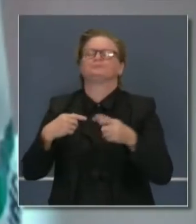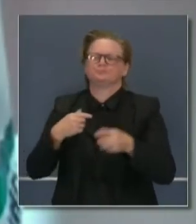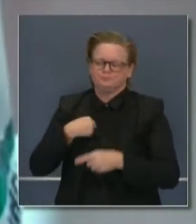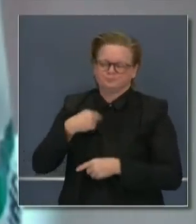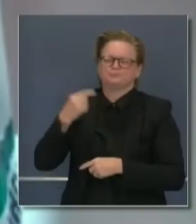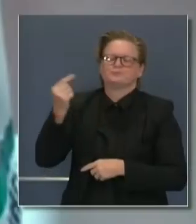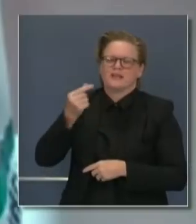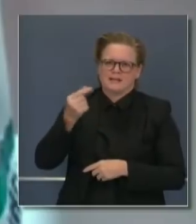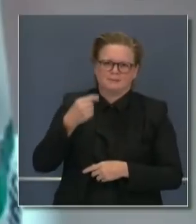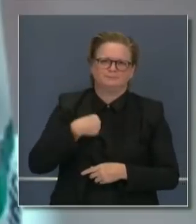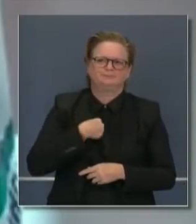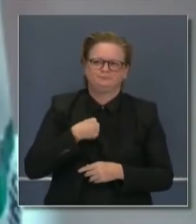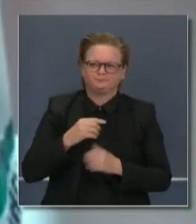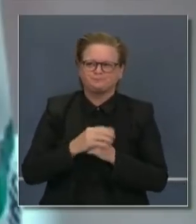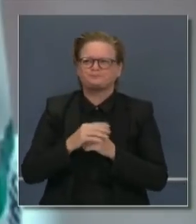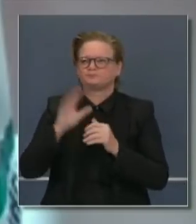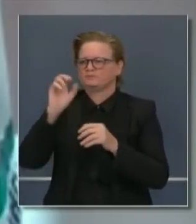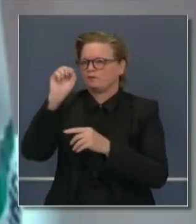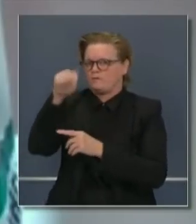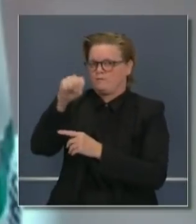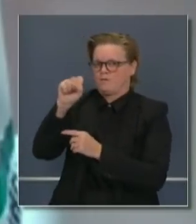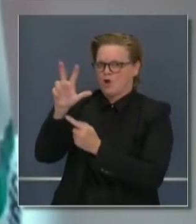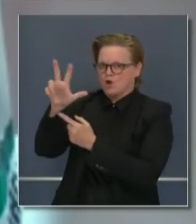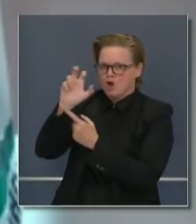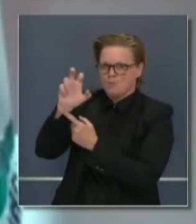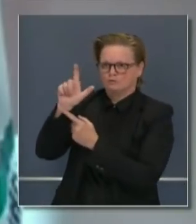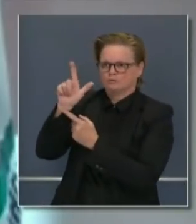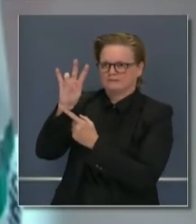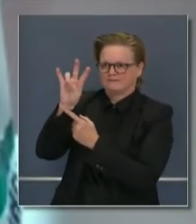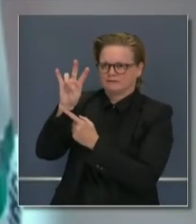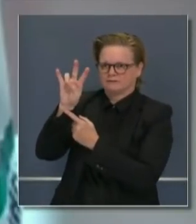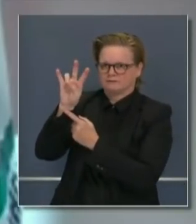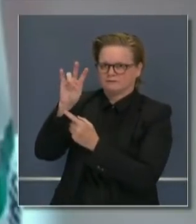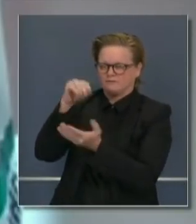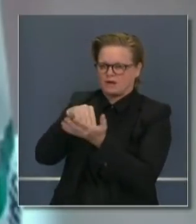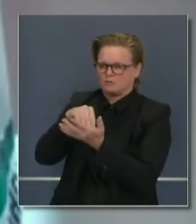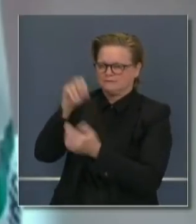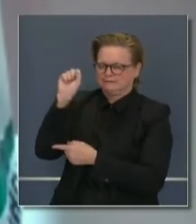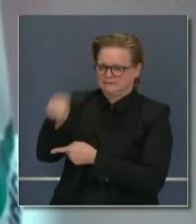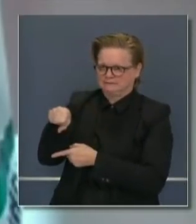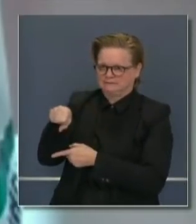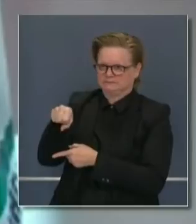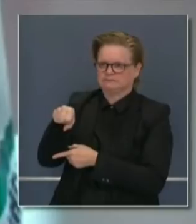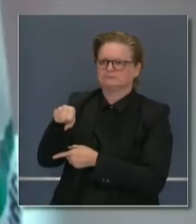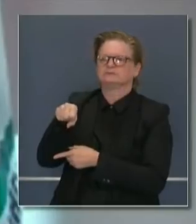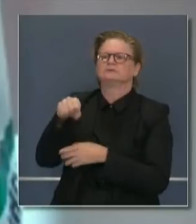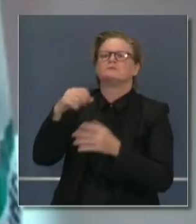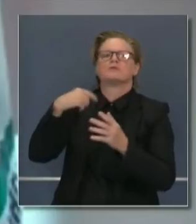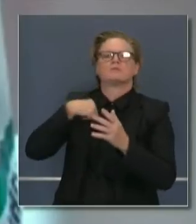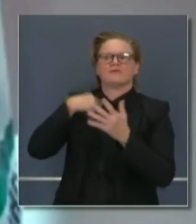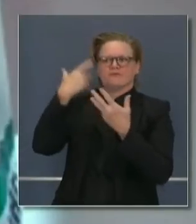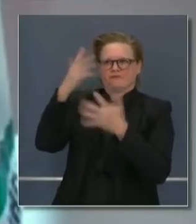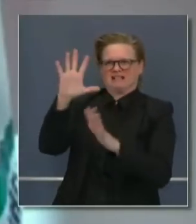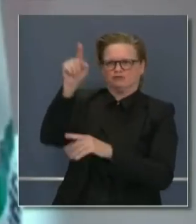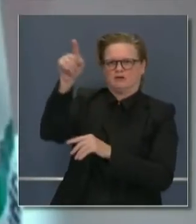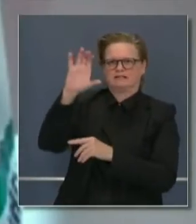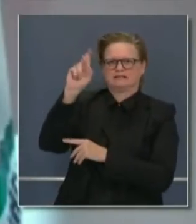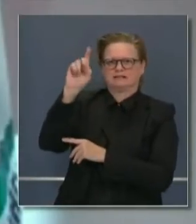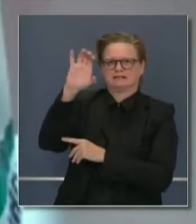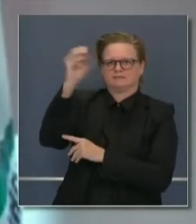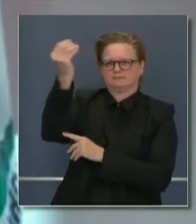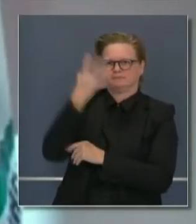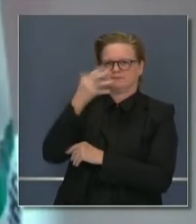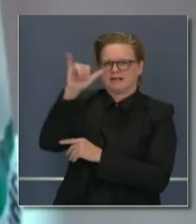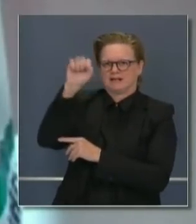right. The 327, we've heard directly working on that number, sharing that with our regional county